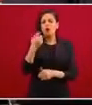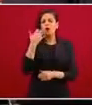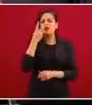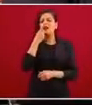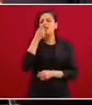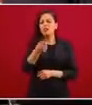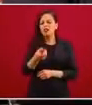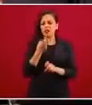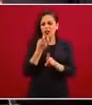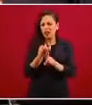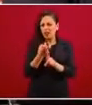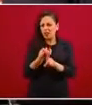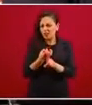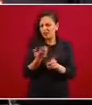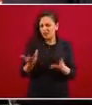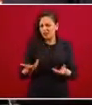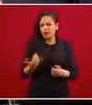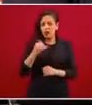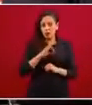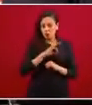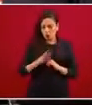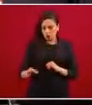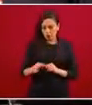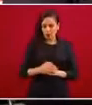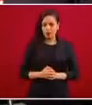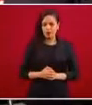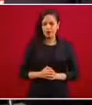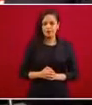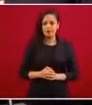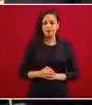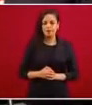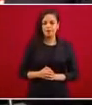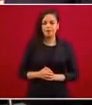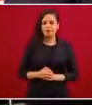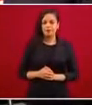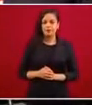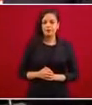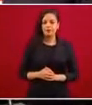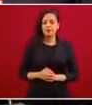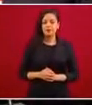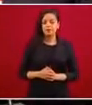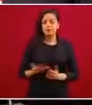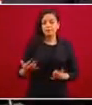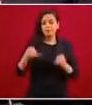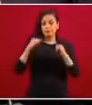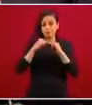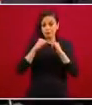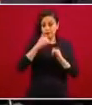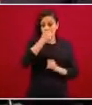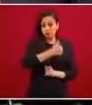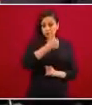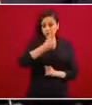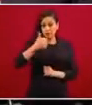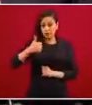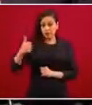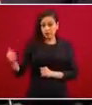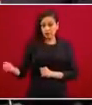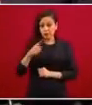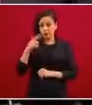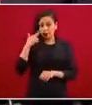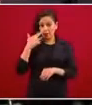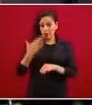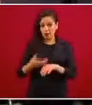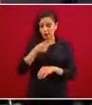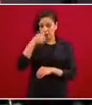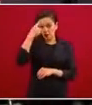not quite sure what they meant with the release they just Okay, and I also want to ask you